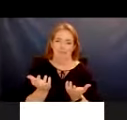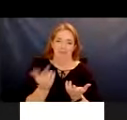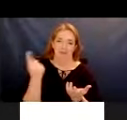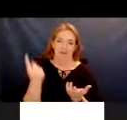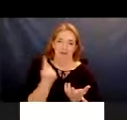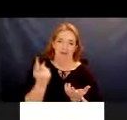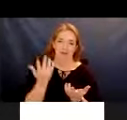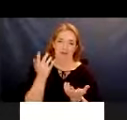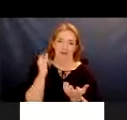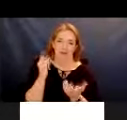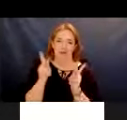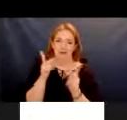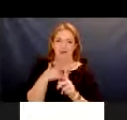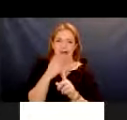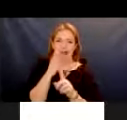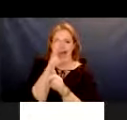the thing people